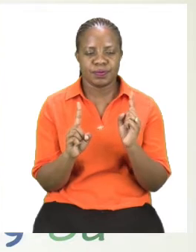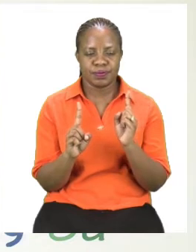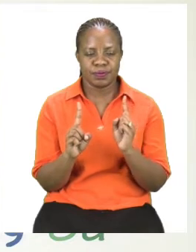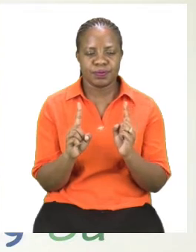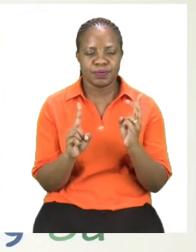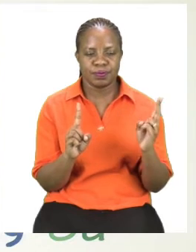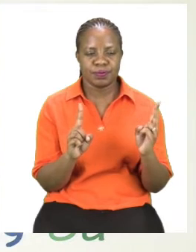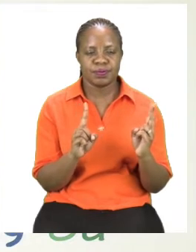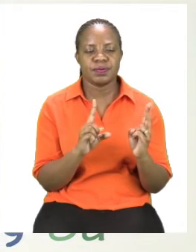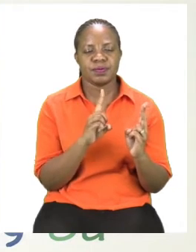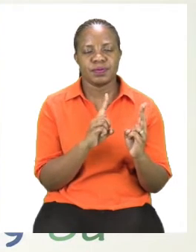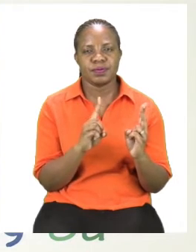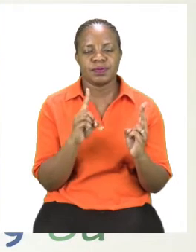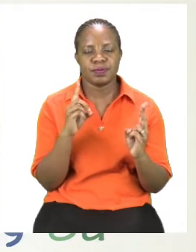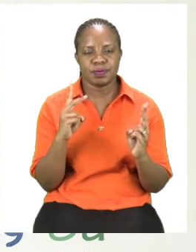23,